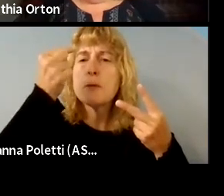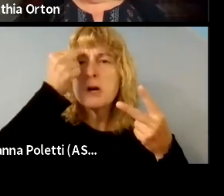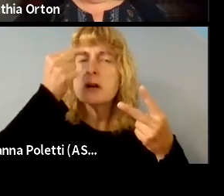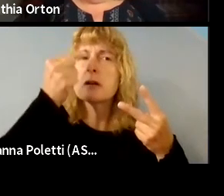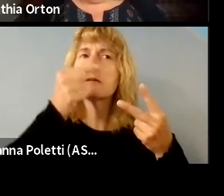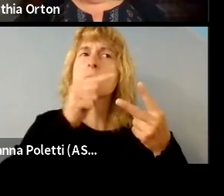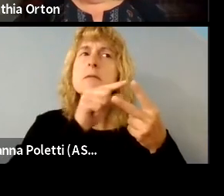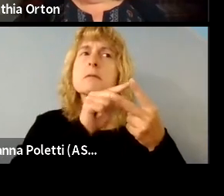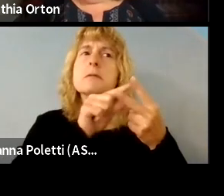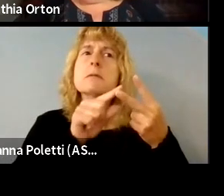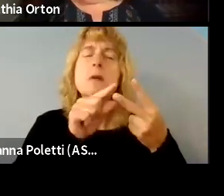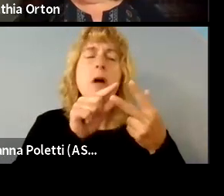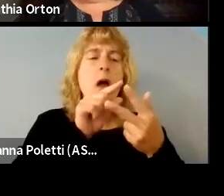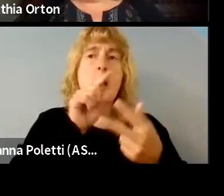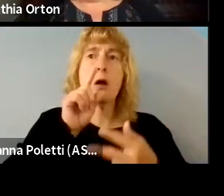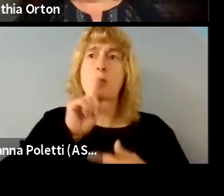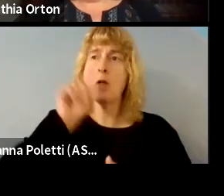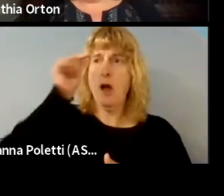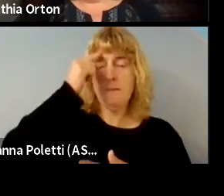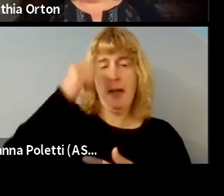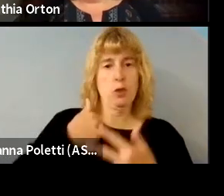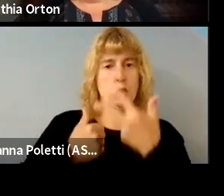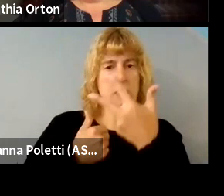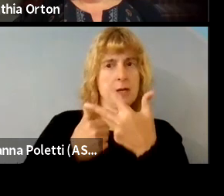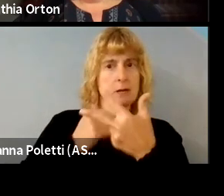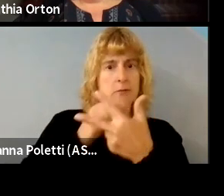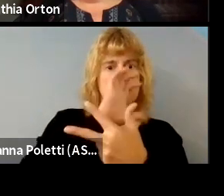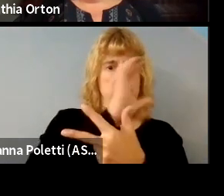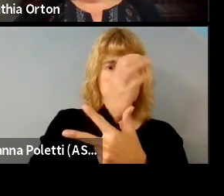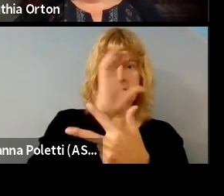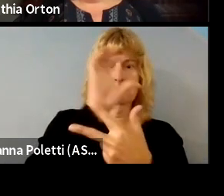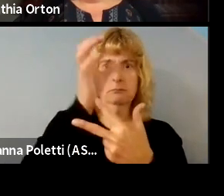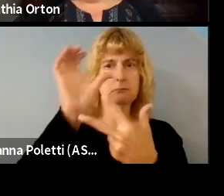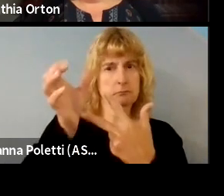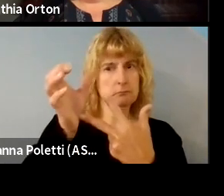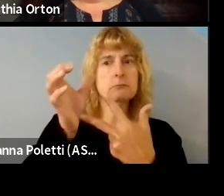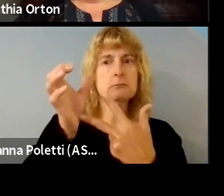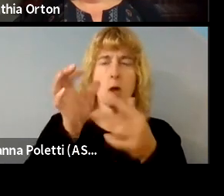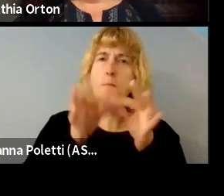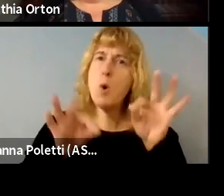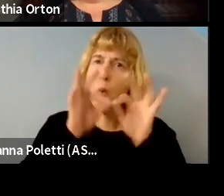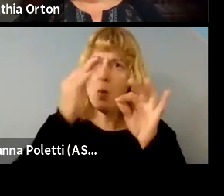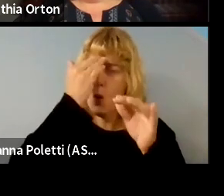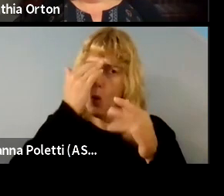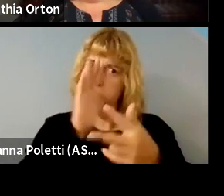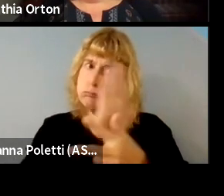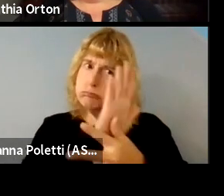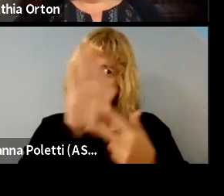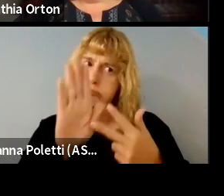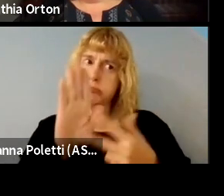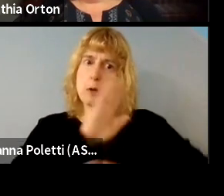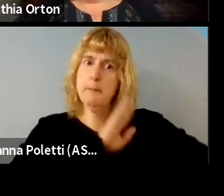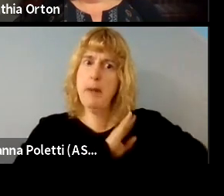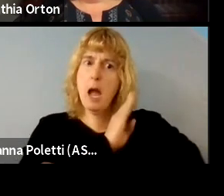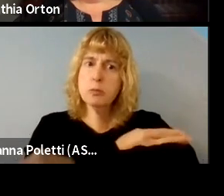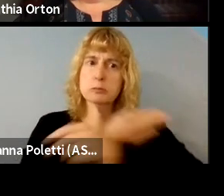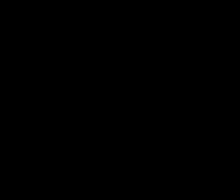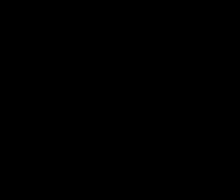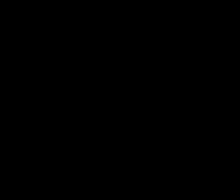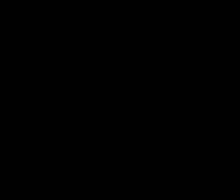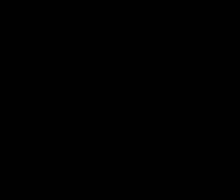important for all citizens to know. I quoted in one lecture from Obama's first